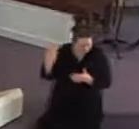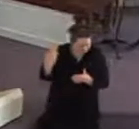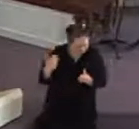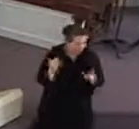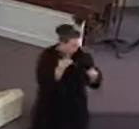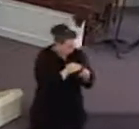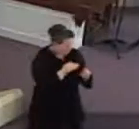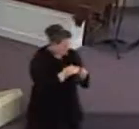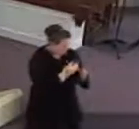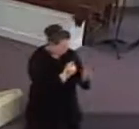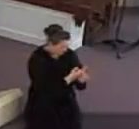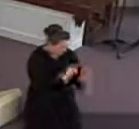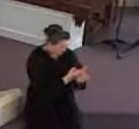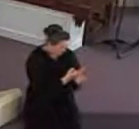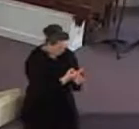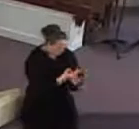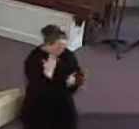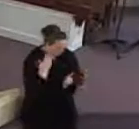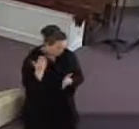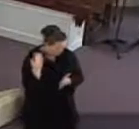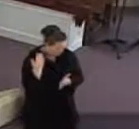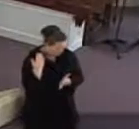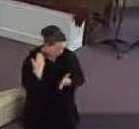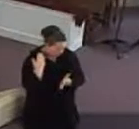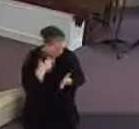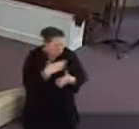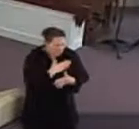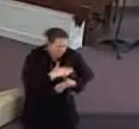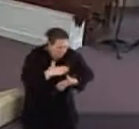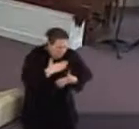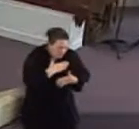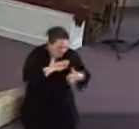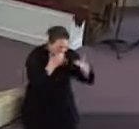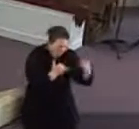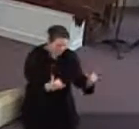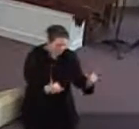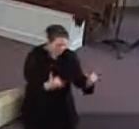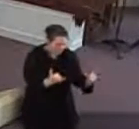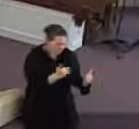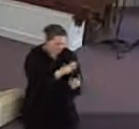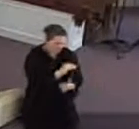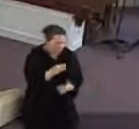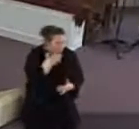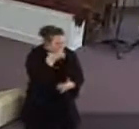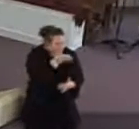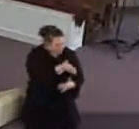reminded sometimes of our past, amen, where we can appreciate our present and our future.